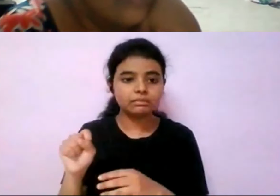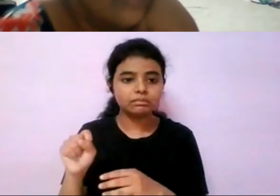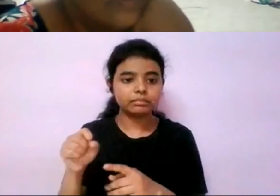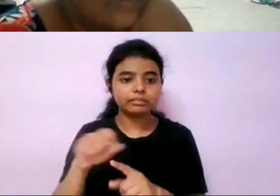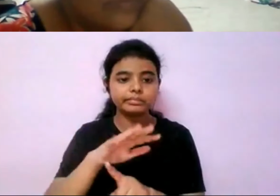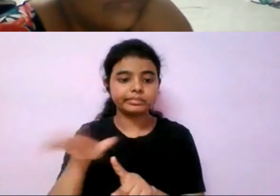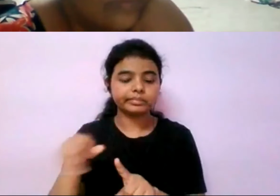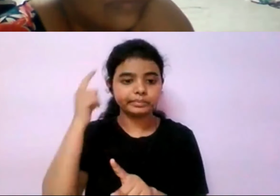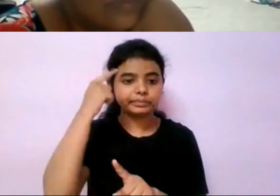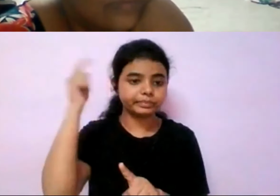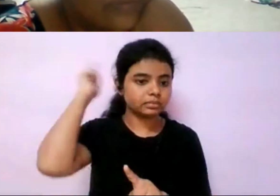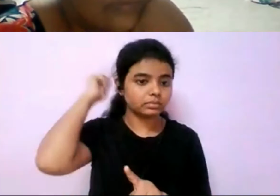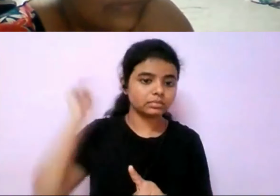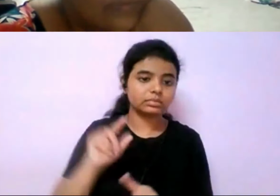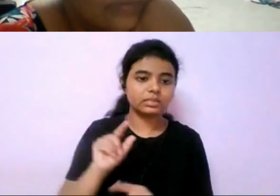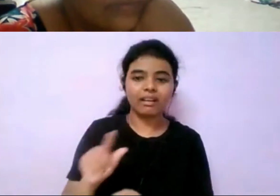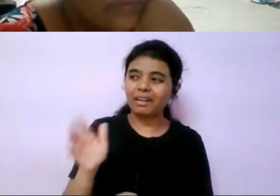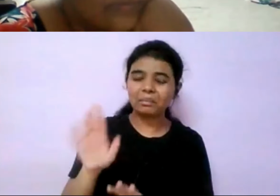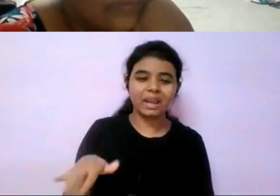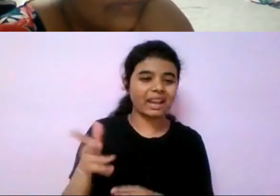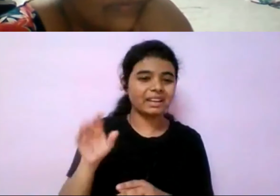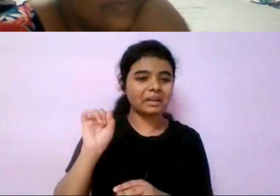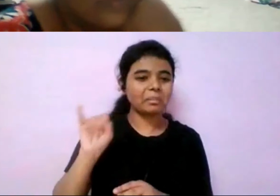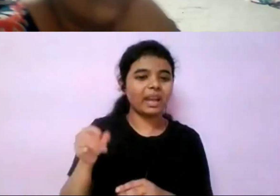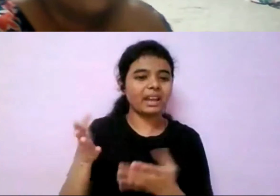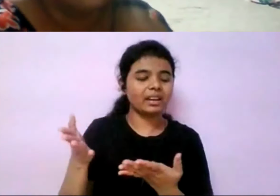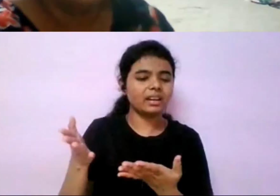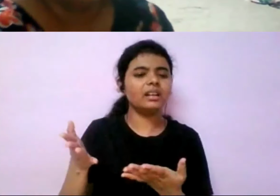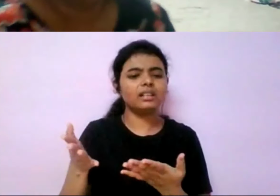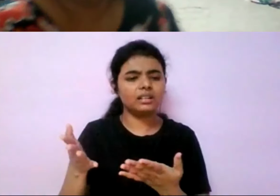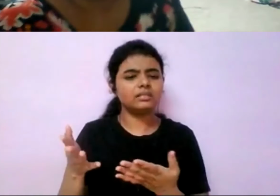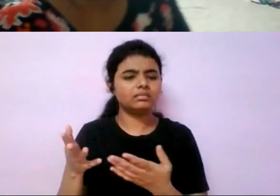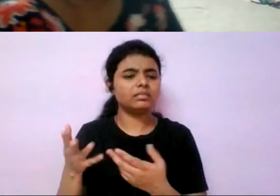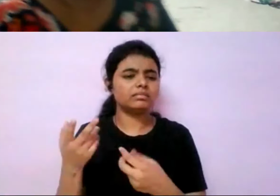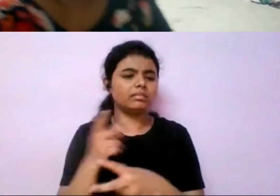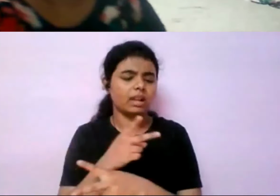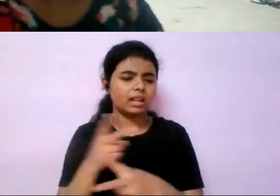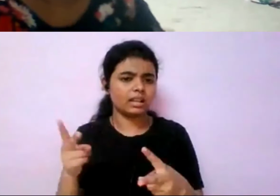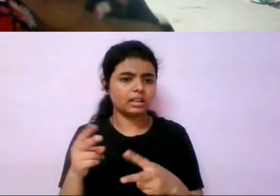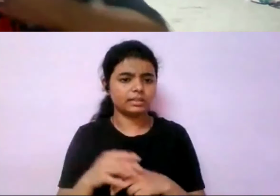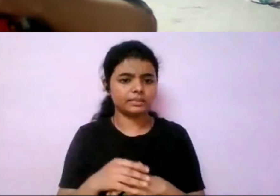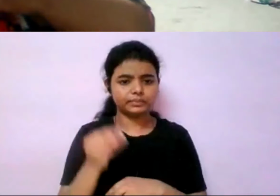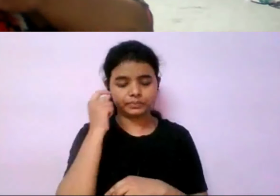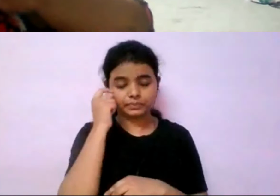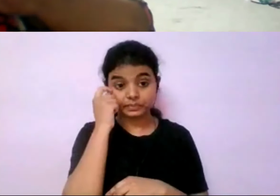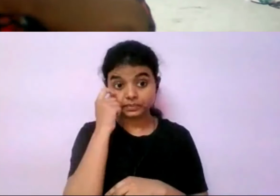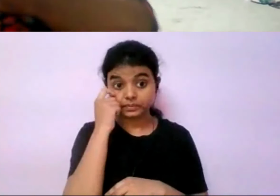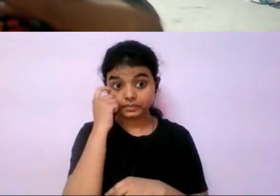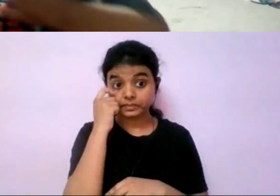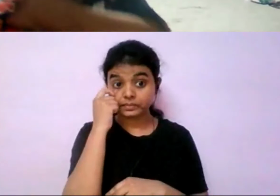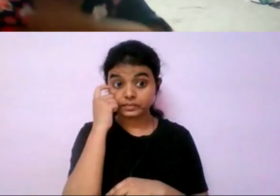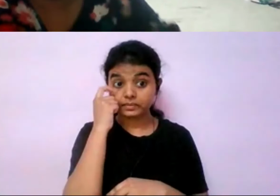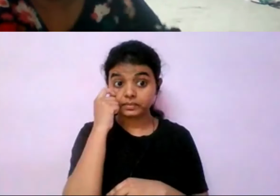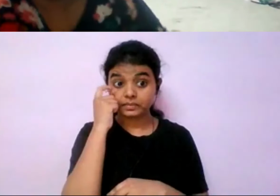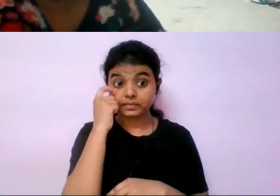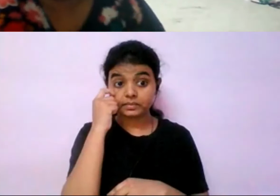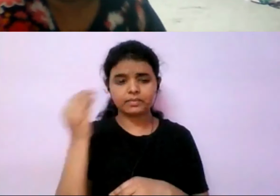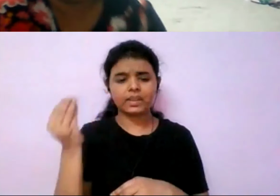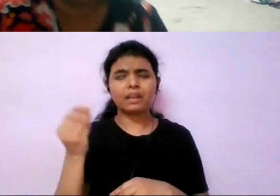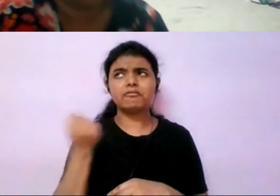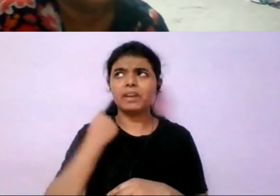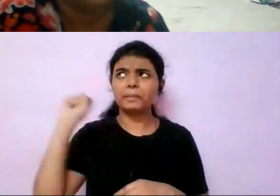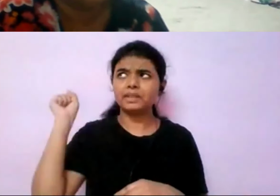And then this person in our team, she said, but feminists have tried, not feminists, she didn't